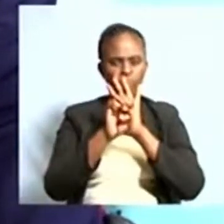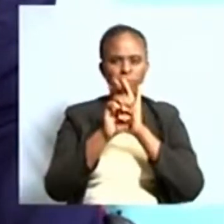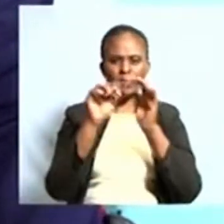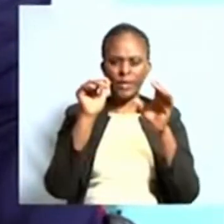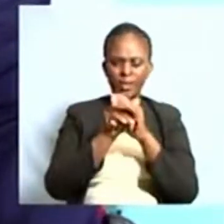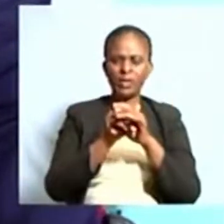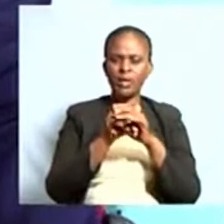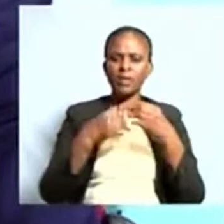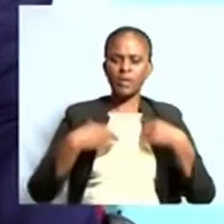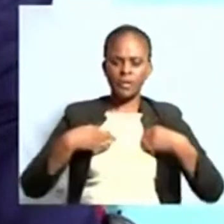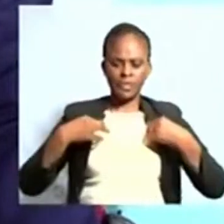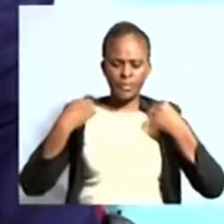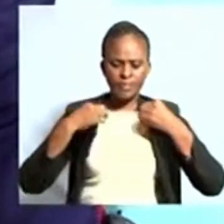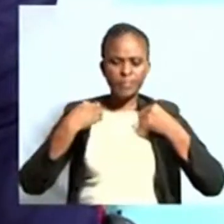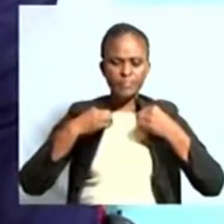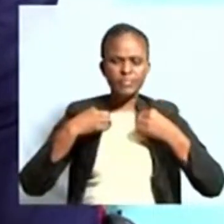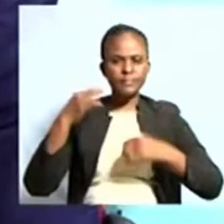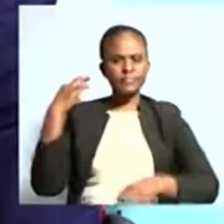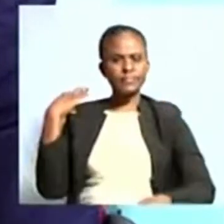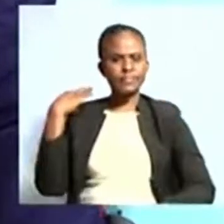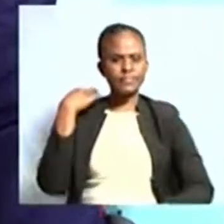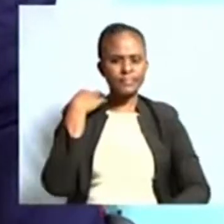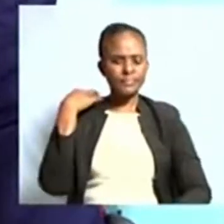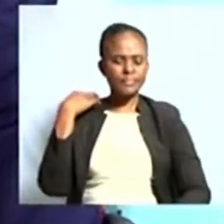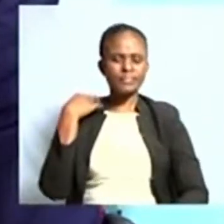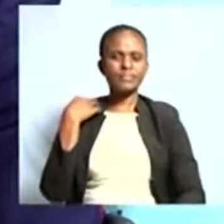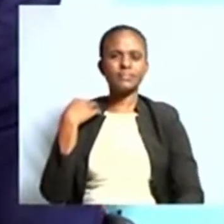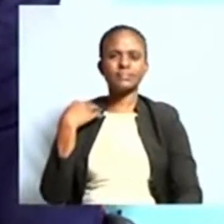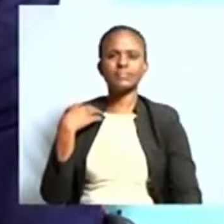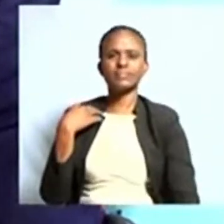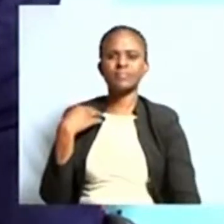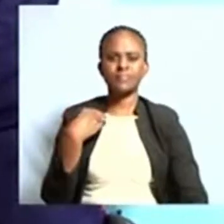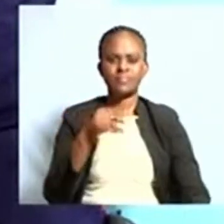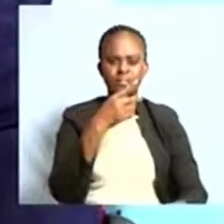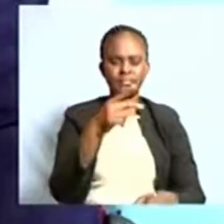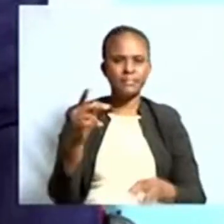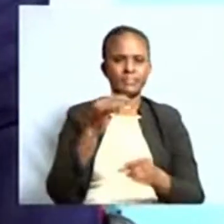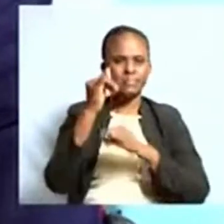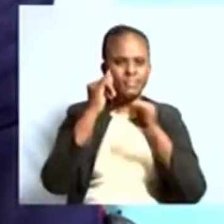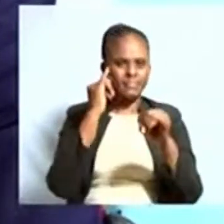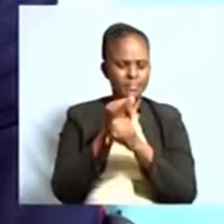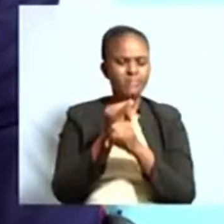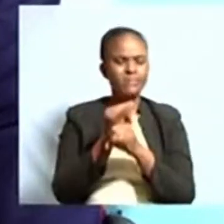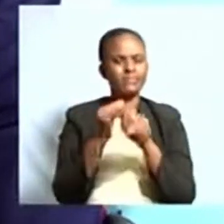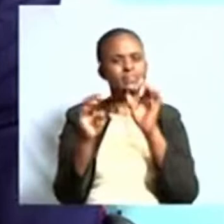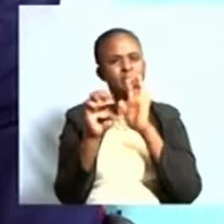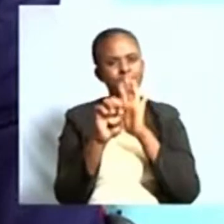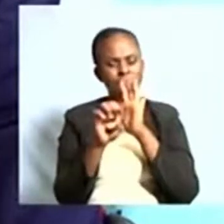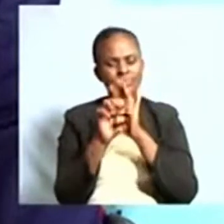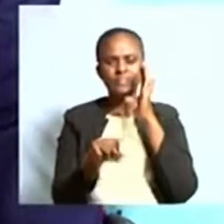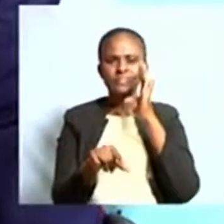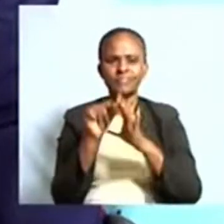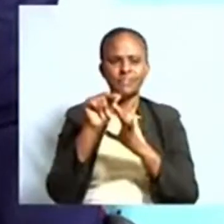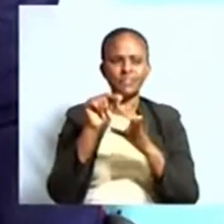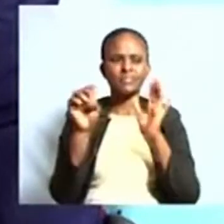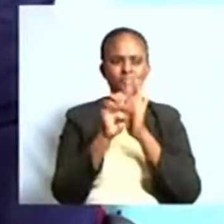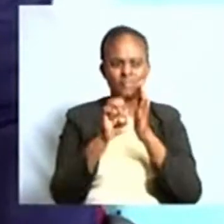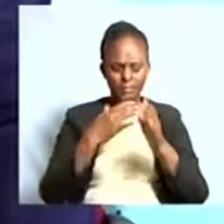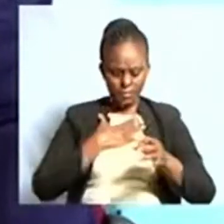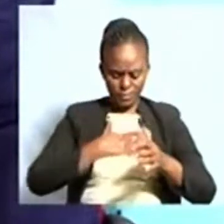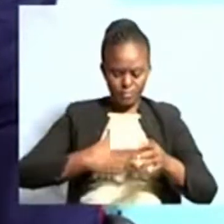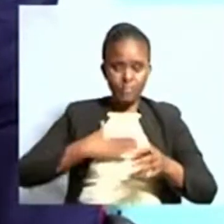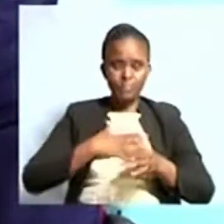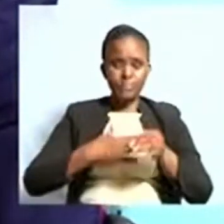and fashion, where you have these properties for these international brands, where you find maybe a label is